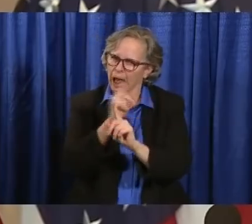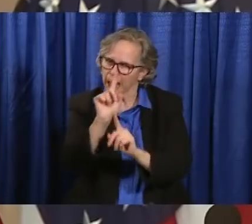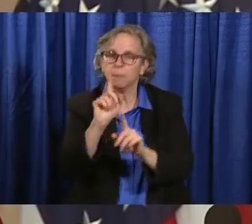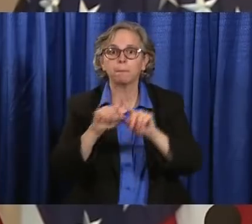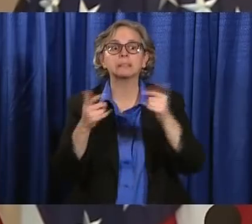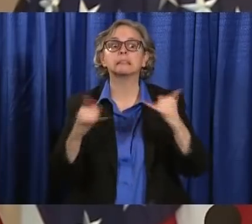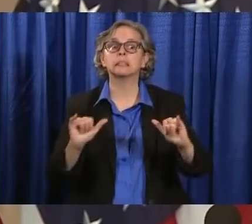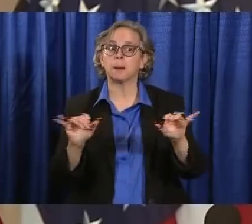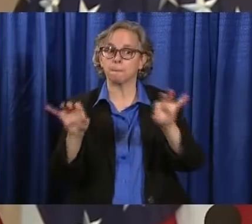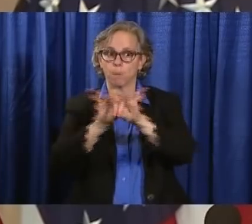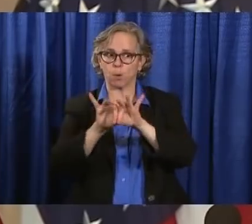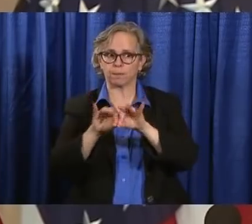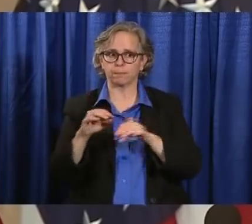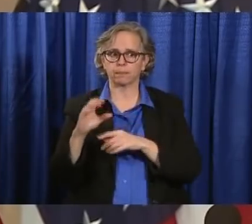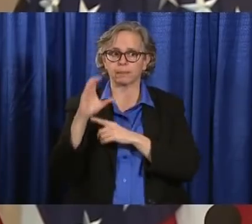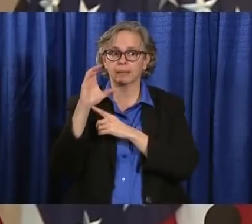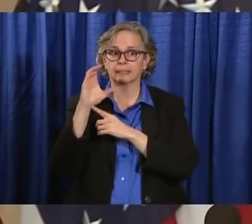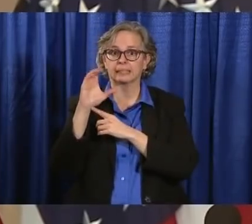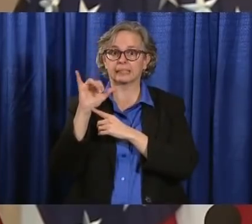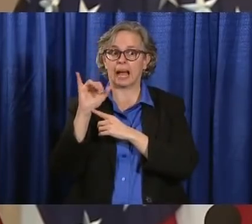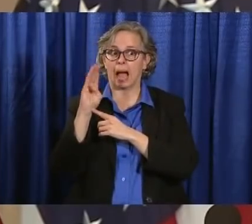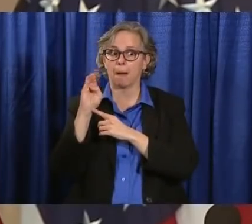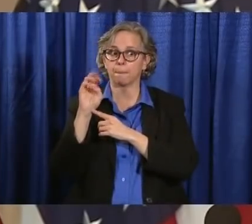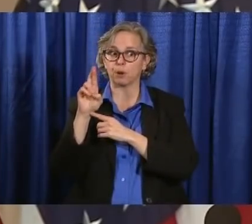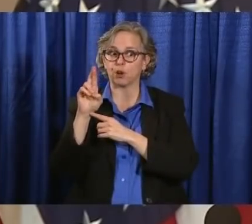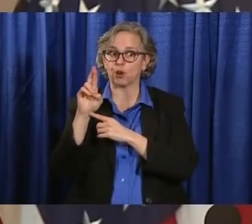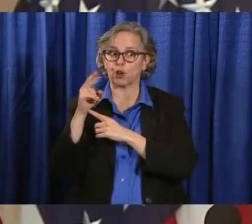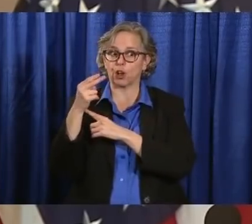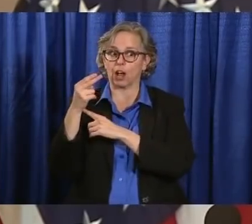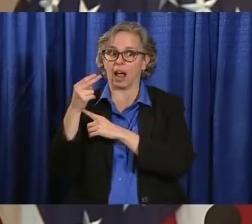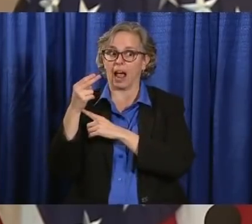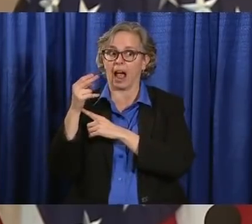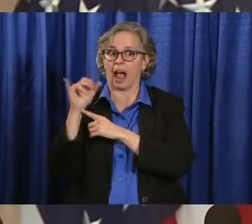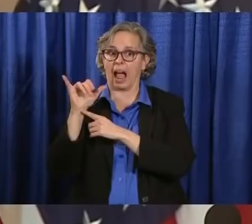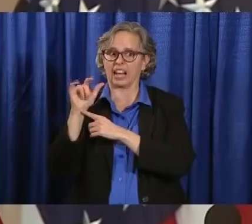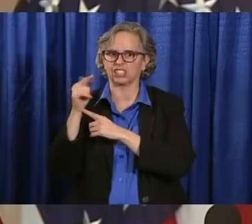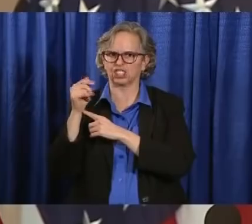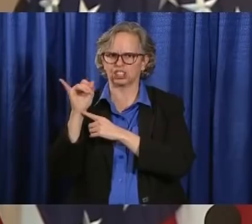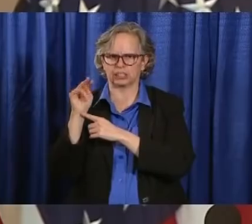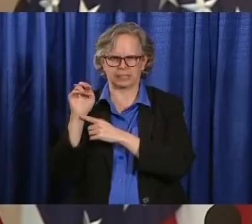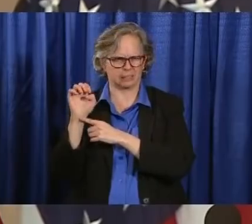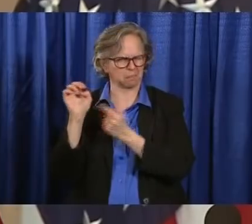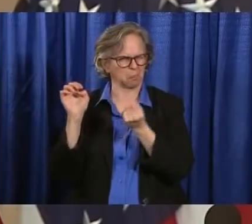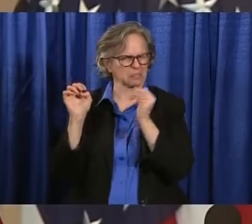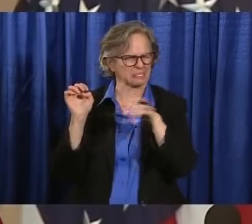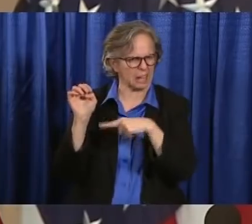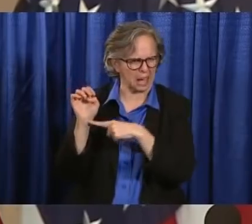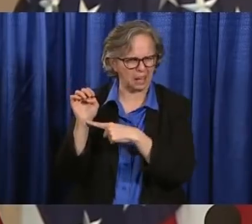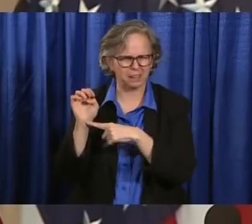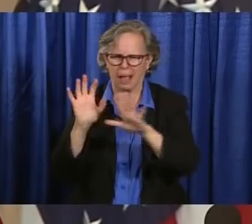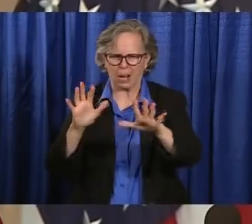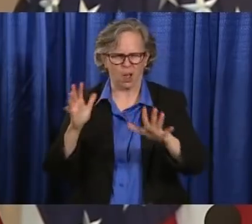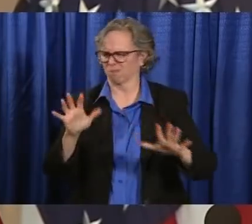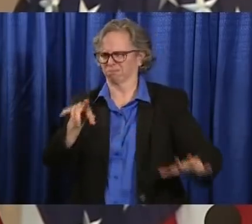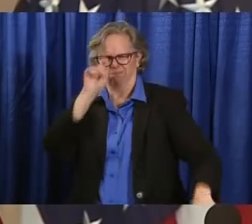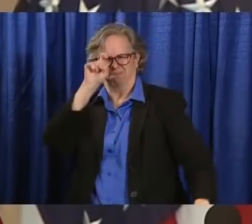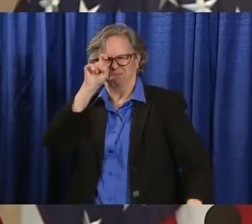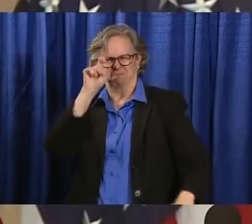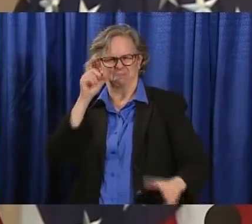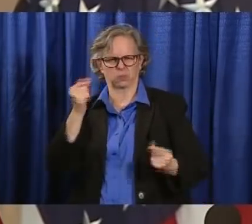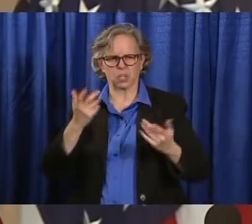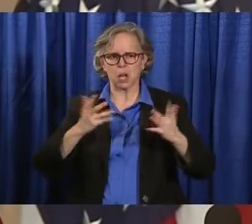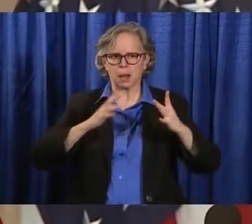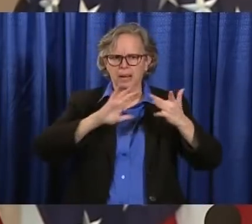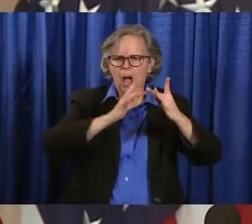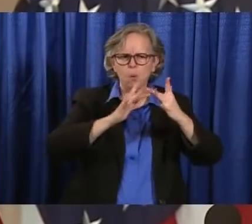cyber hygiene. Quite frankly, right now, our networks, our computer networks, we know our systems are probably running at a higher capacity than the most have